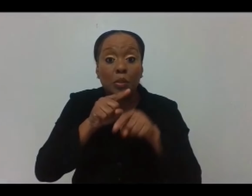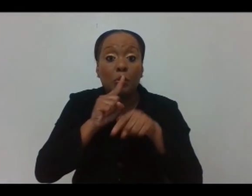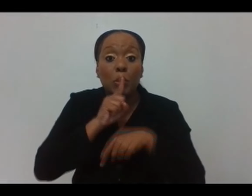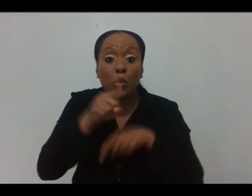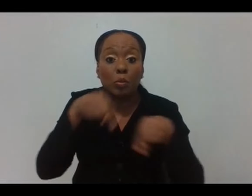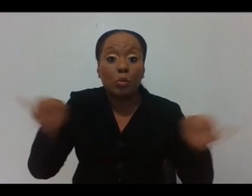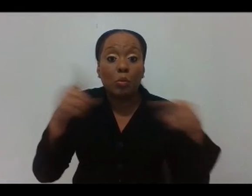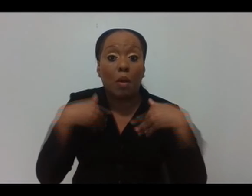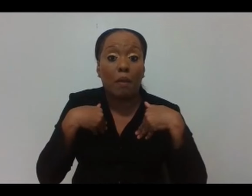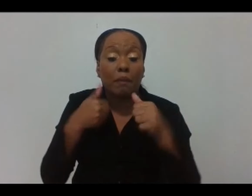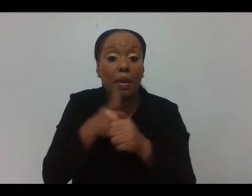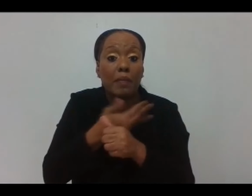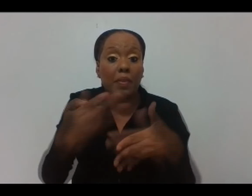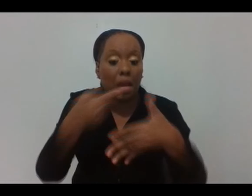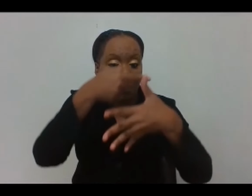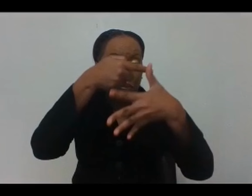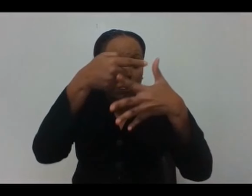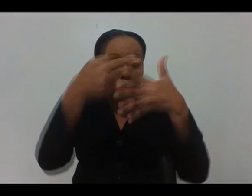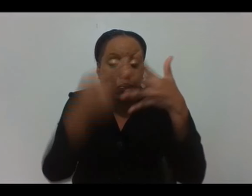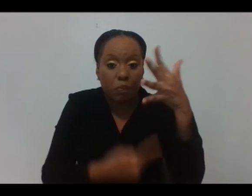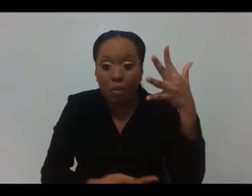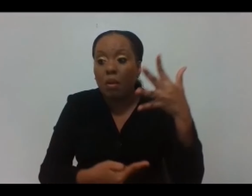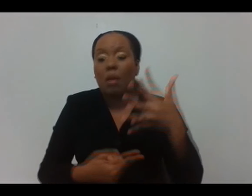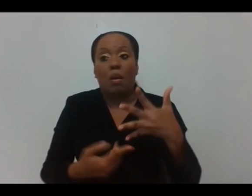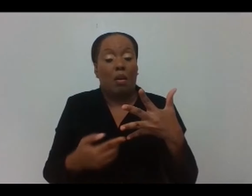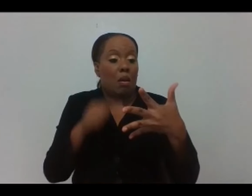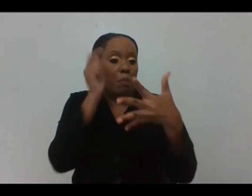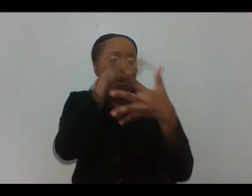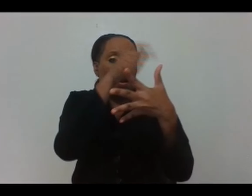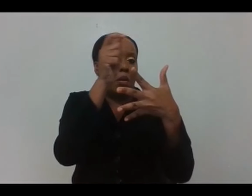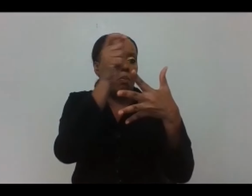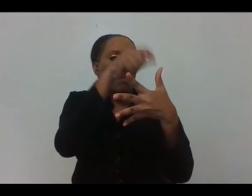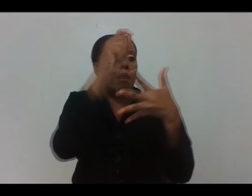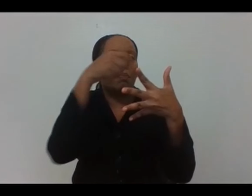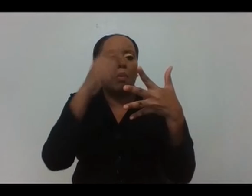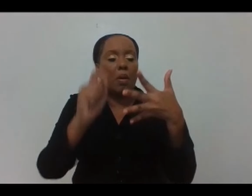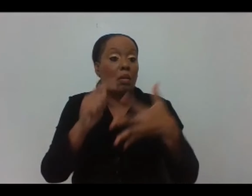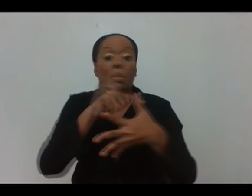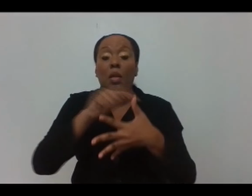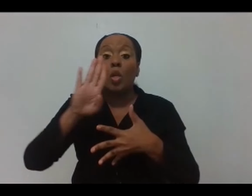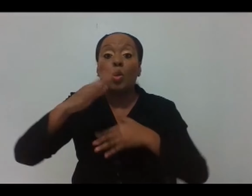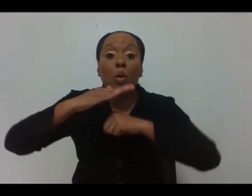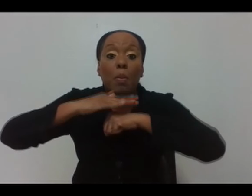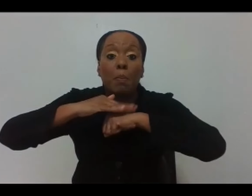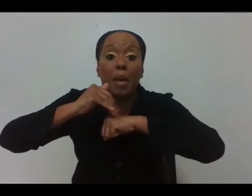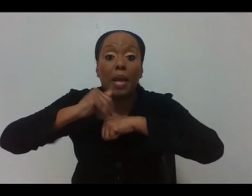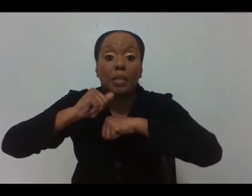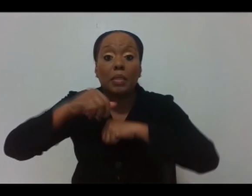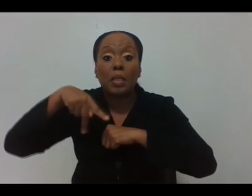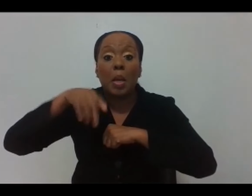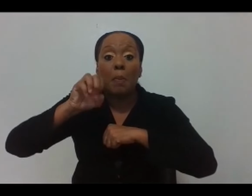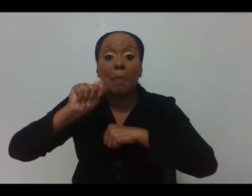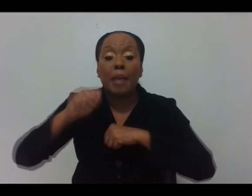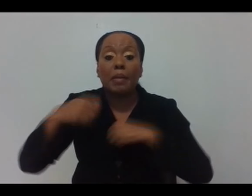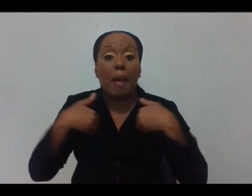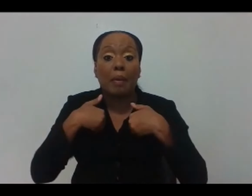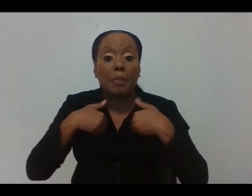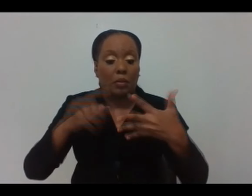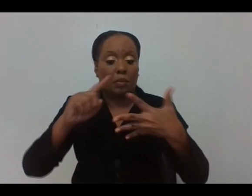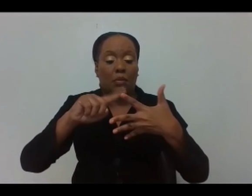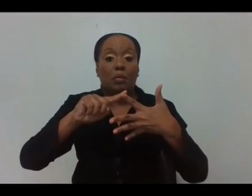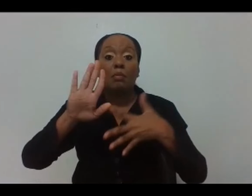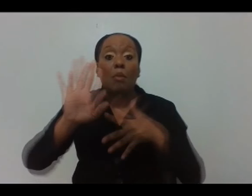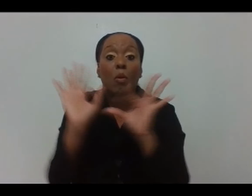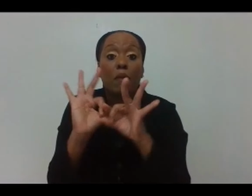you need, to ensure you've made arrangements for your pets, to ensure you've made arrangements for vulnerable